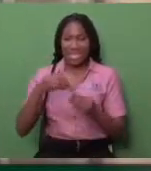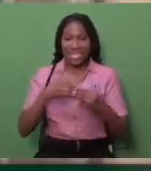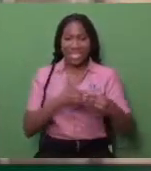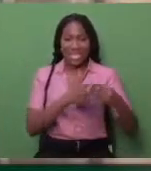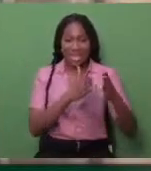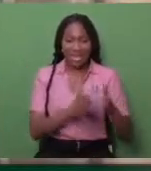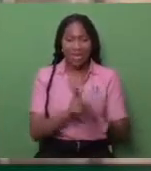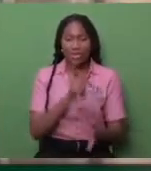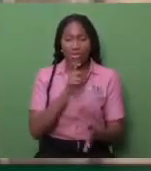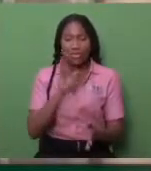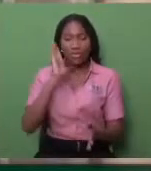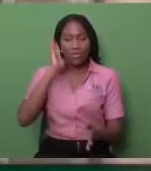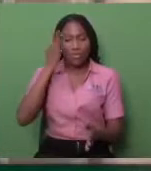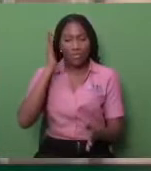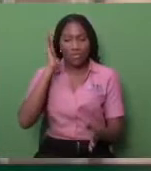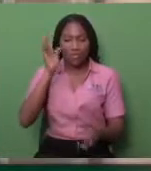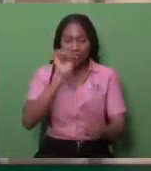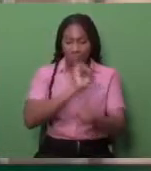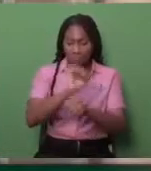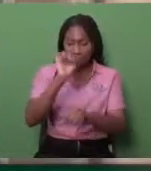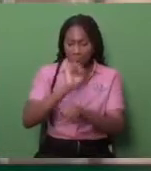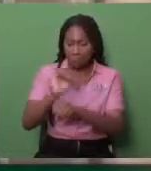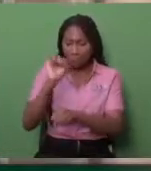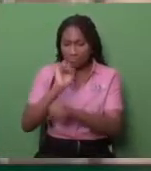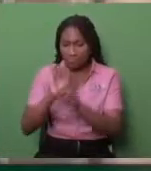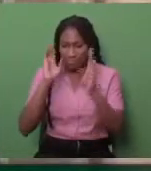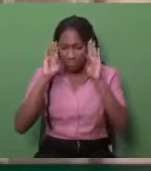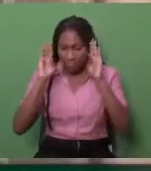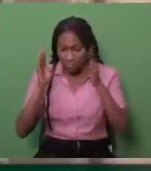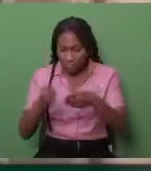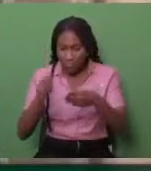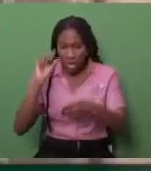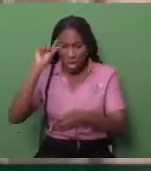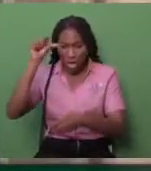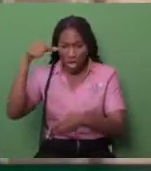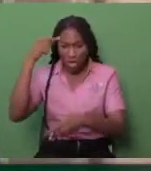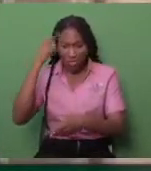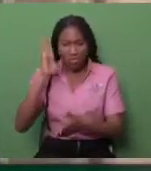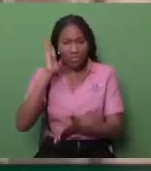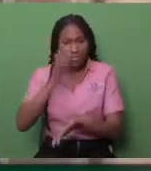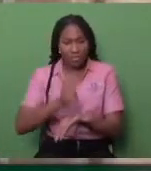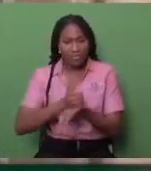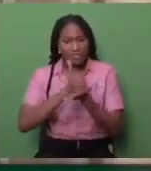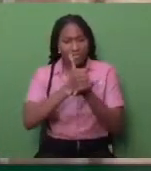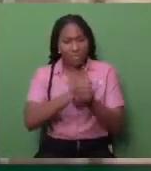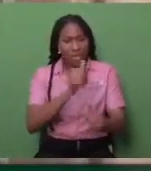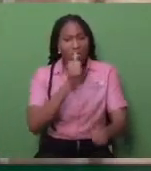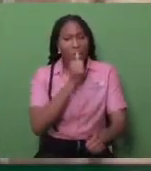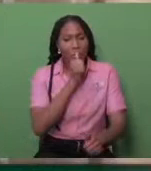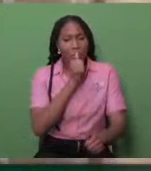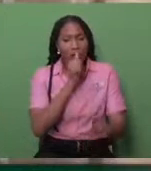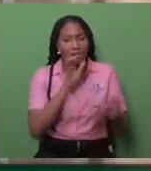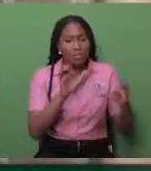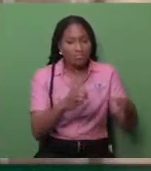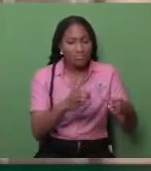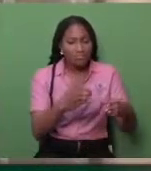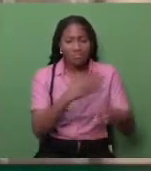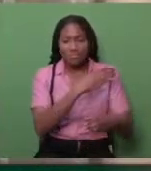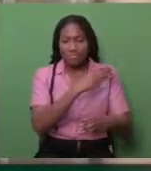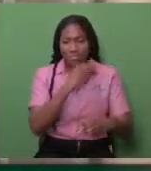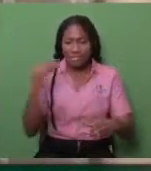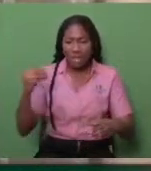their shoulders to the wheel. A government that will see the private sector and stakeholders as partners in a process of